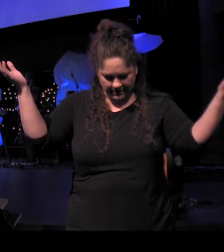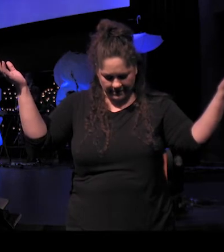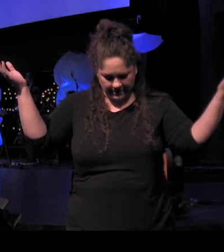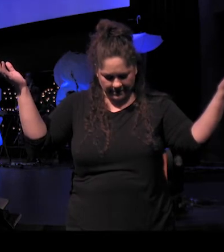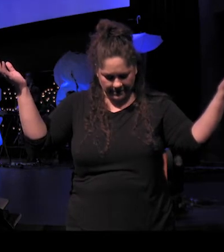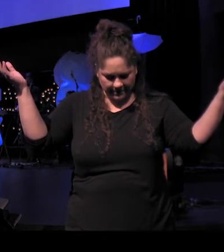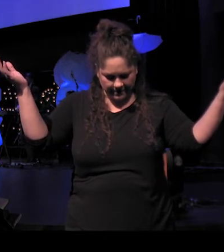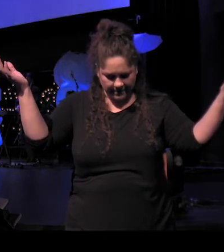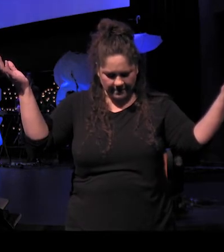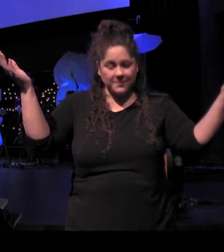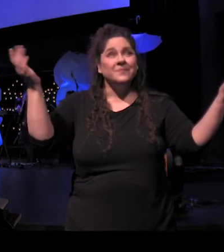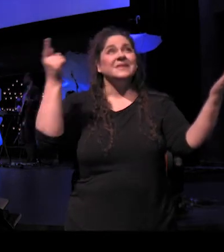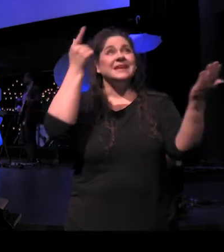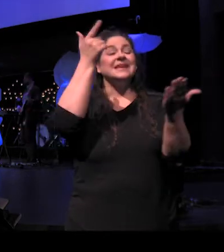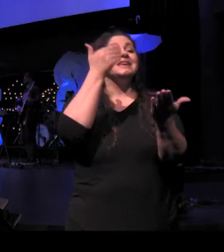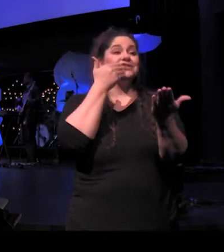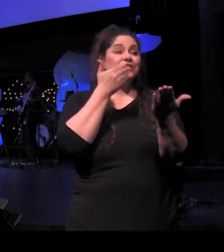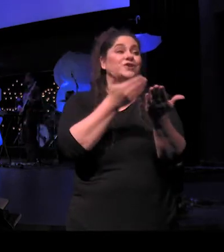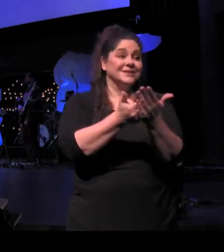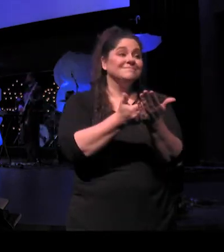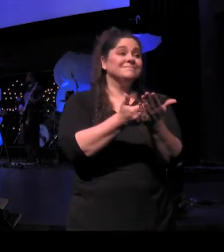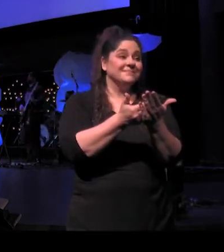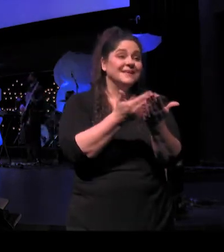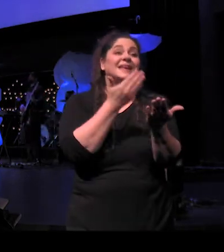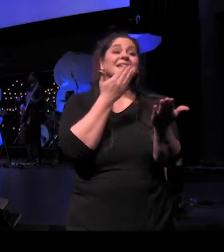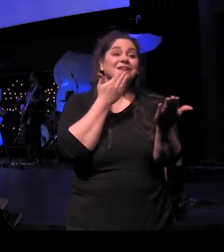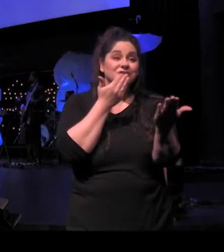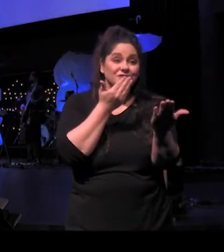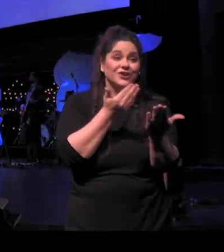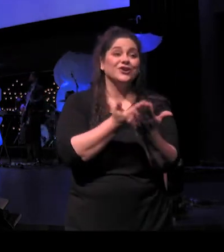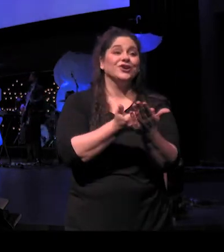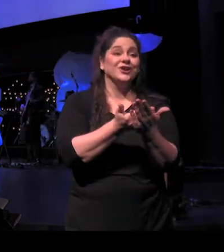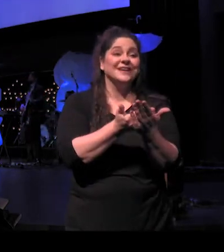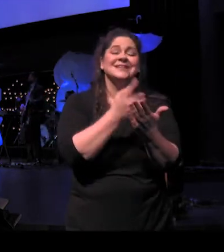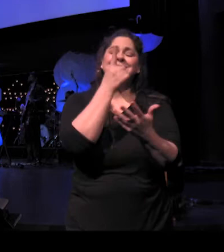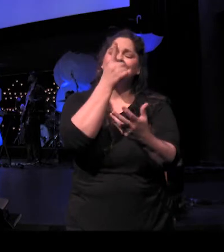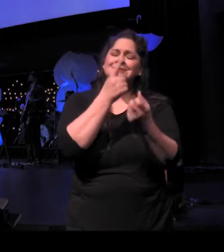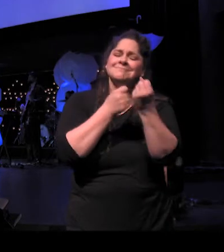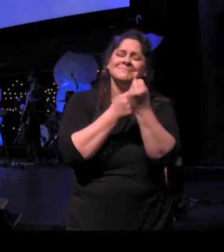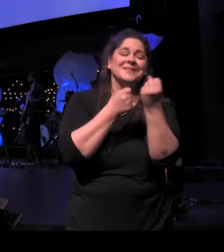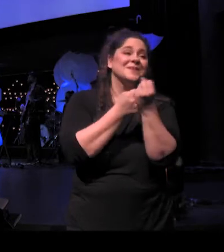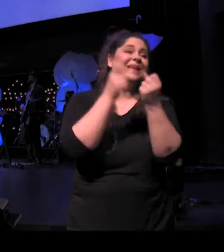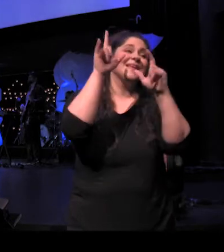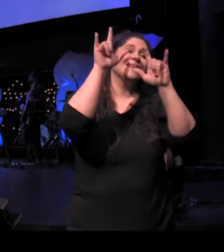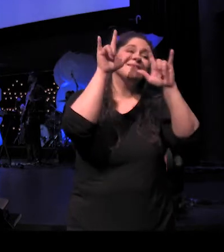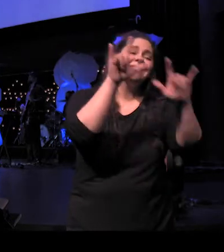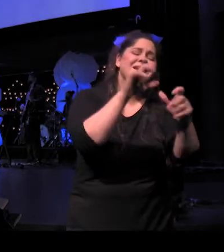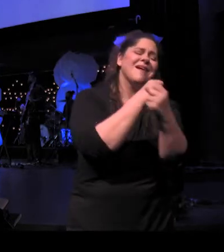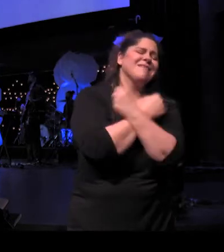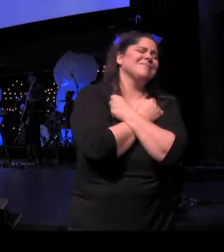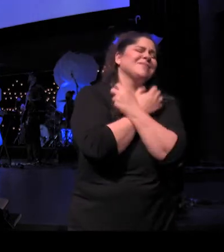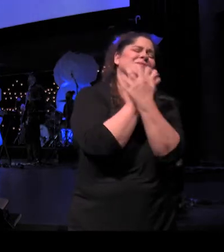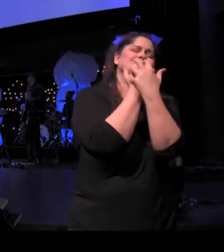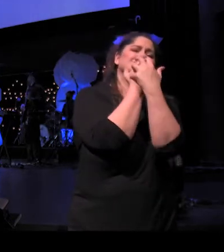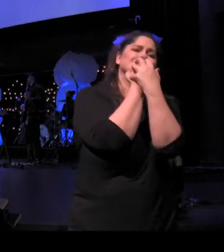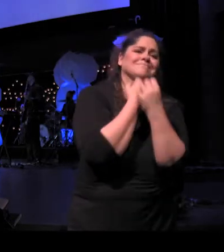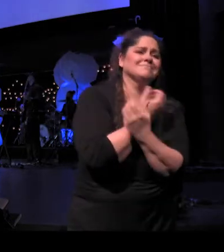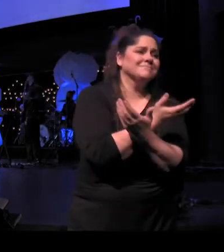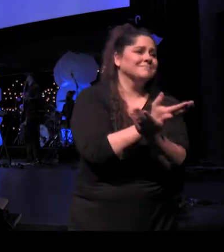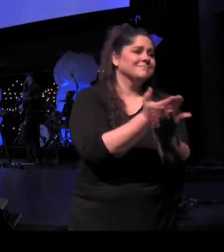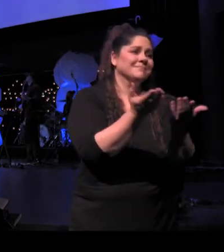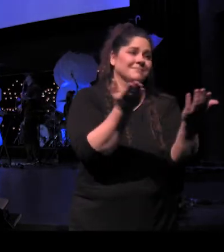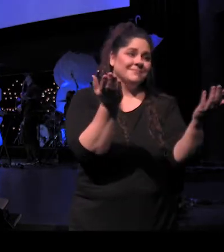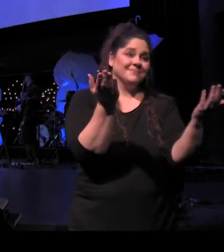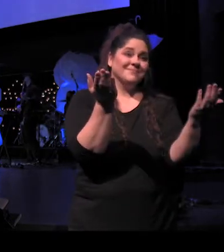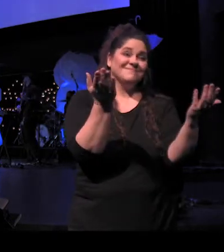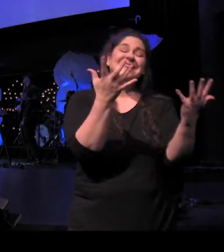He's good. He's good. He's for you. He loves you. And I'm gonna